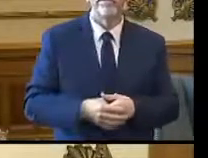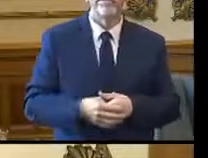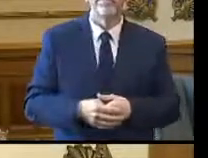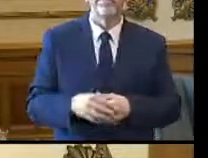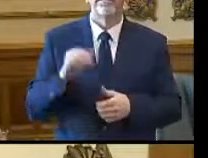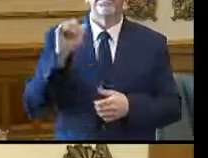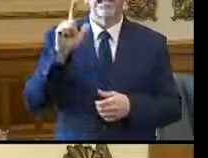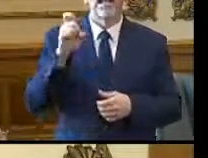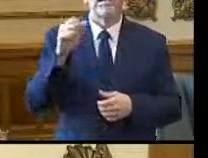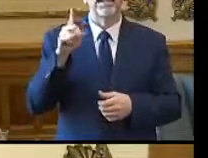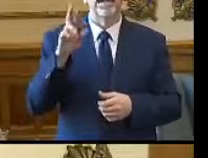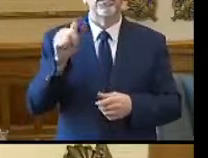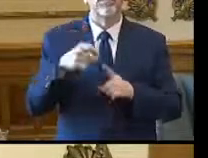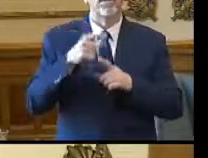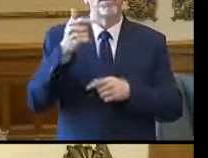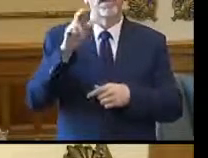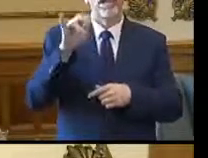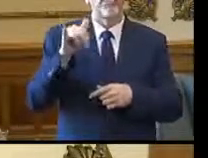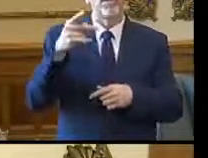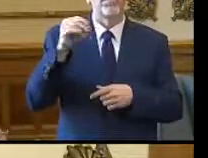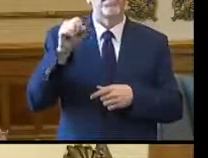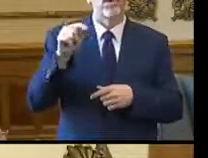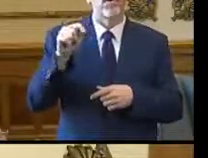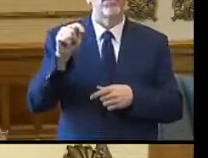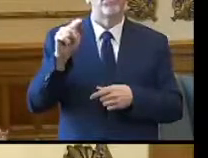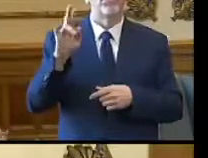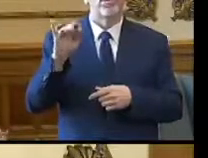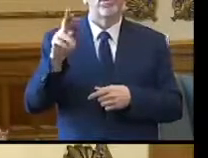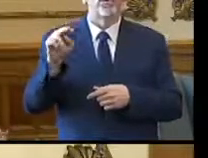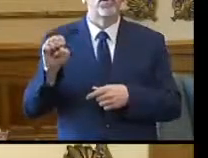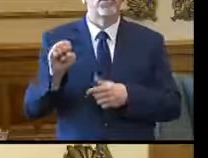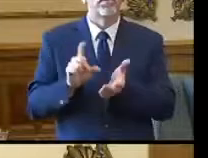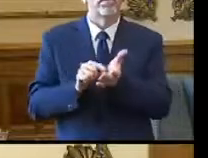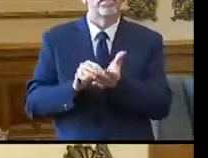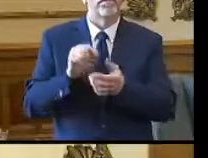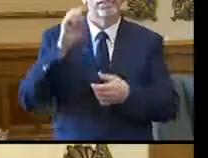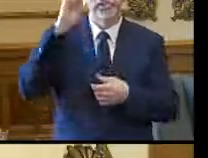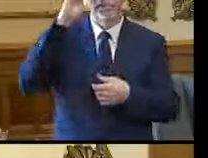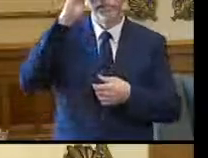Alexandra, Gary Post Tribune. Hello, Alexandra.